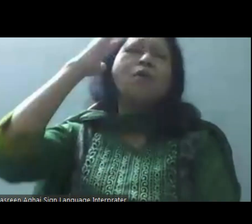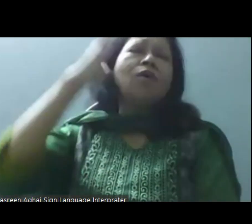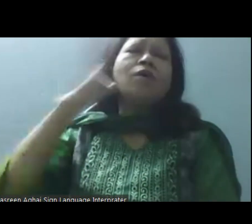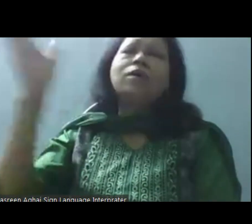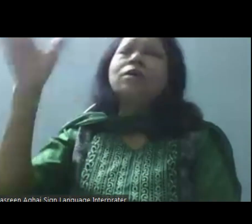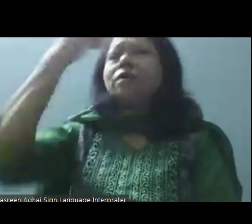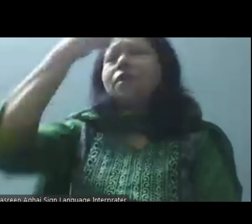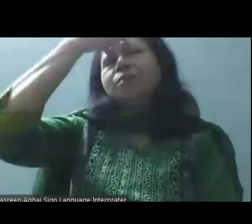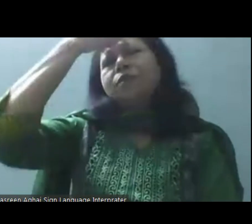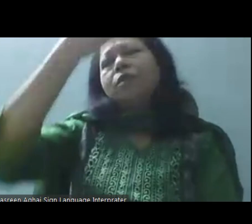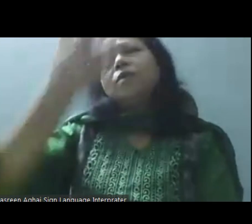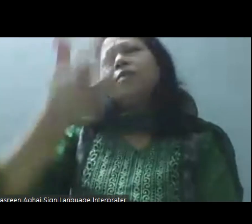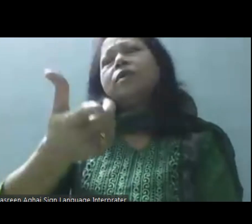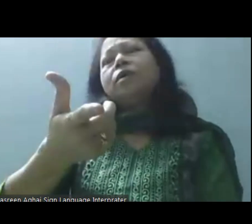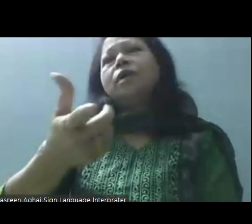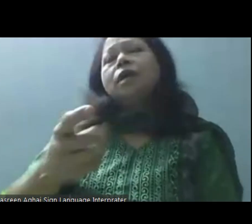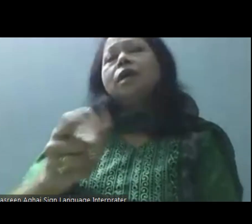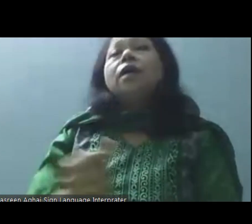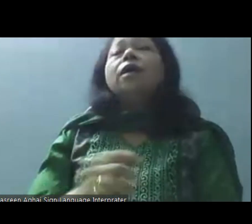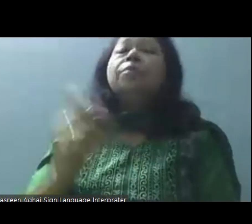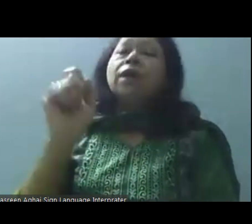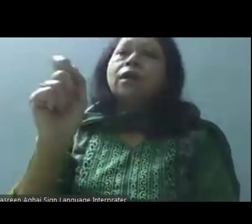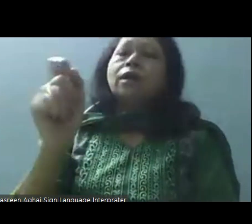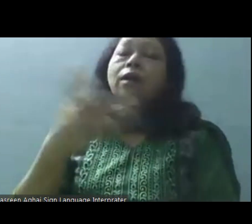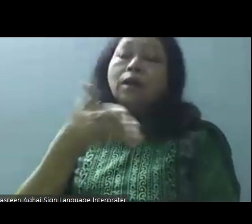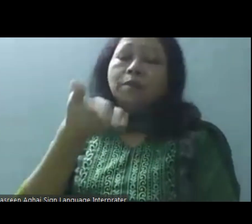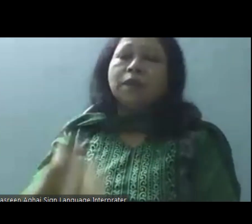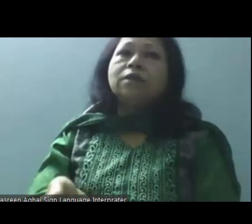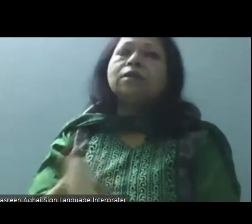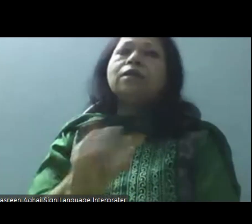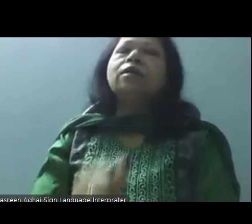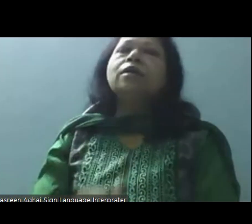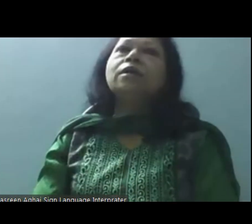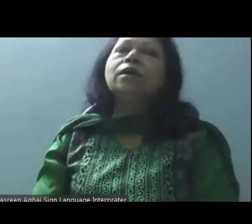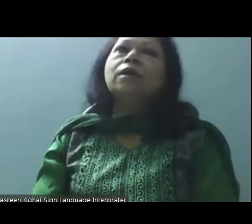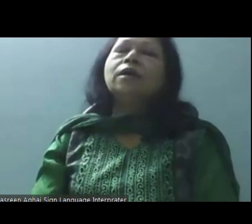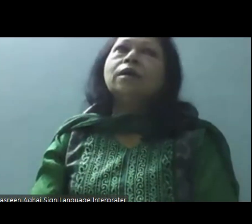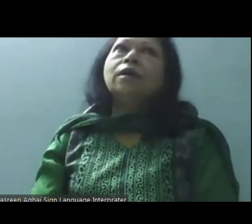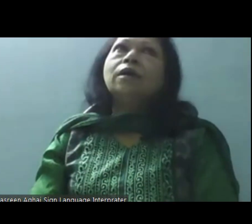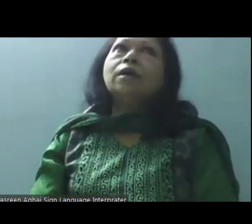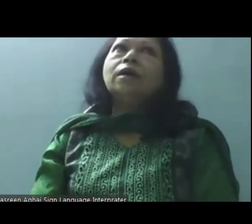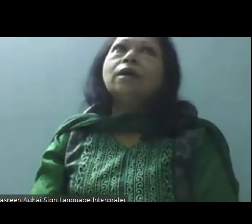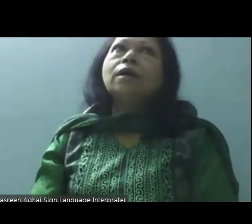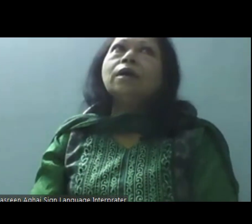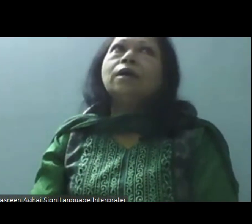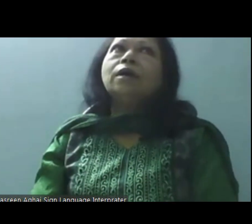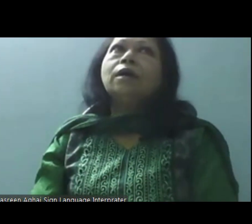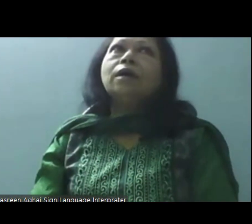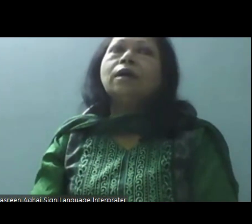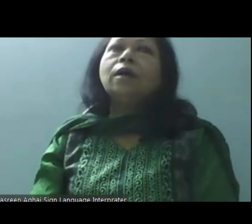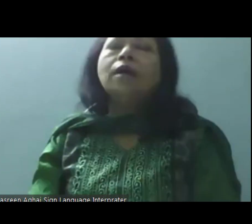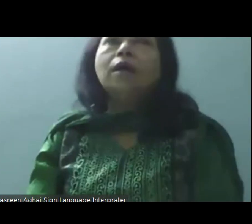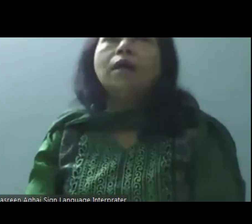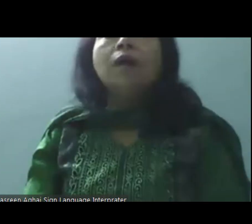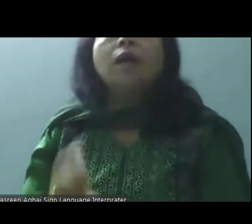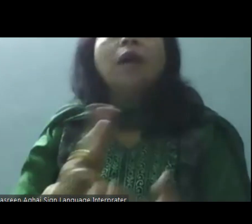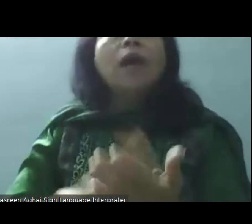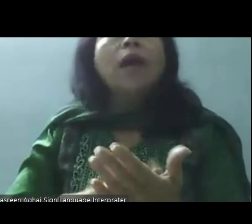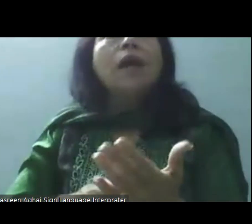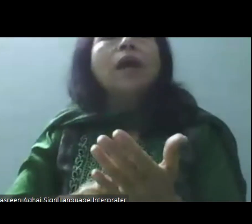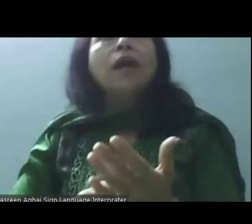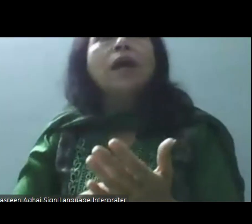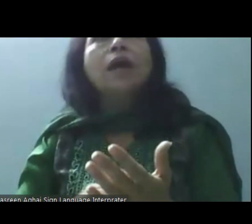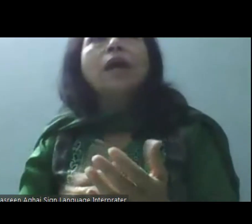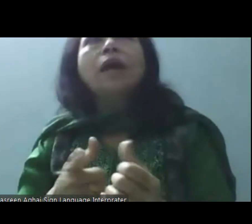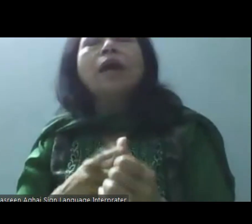do. So my mission here as an INET ambassador and